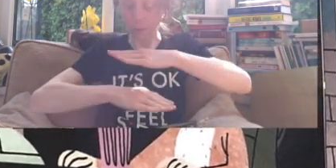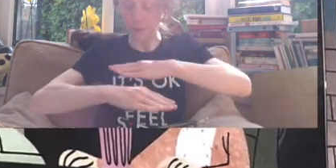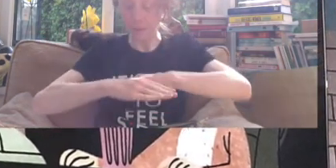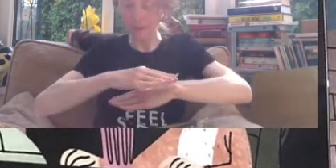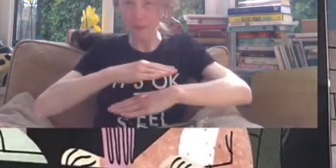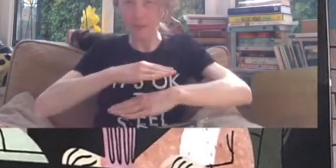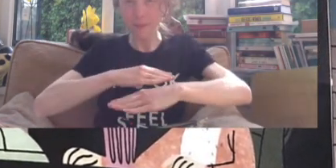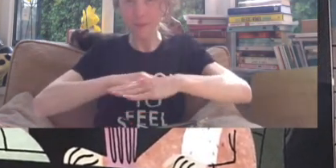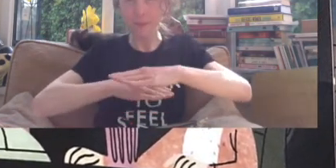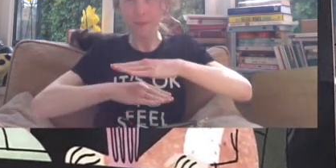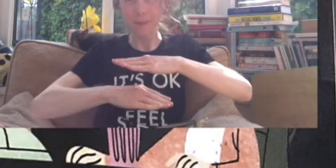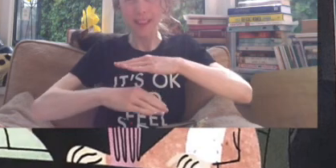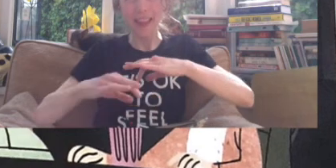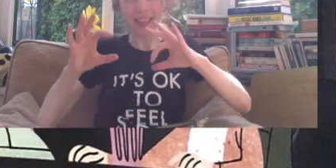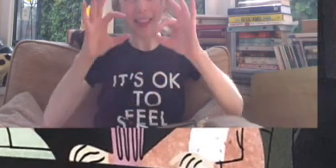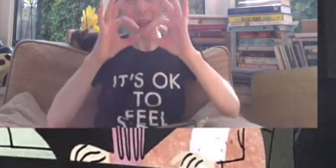calm.